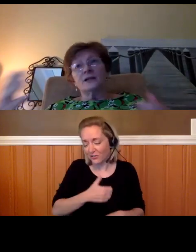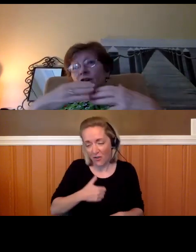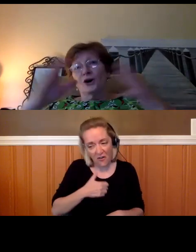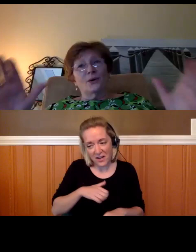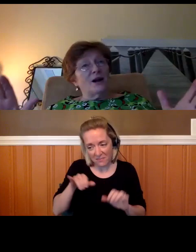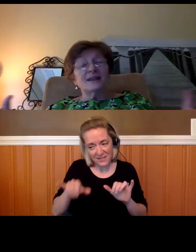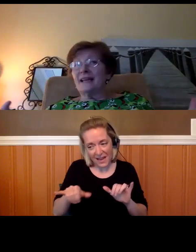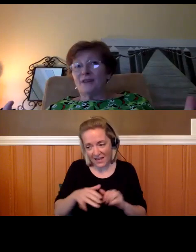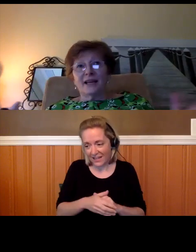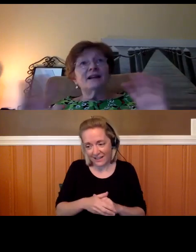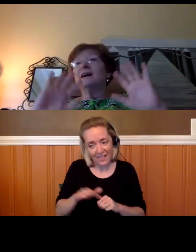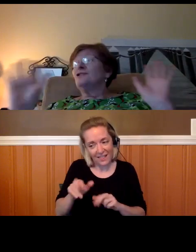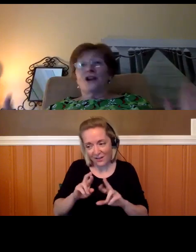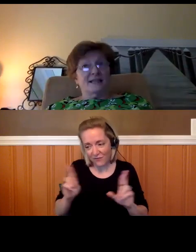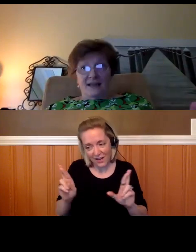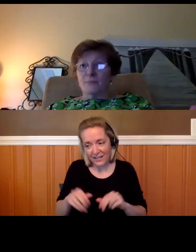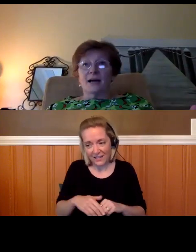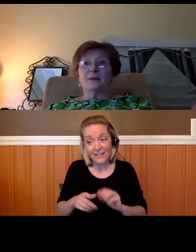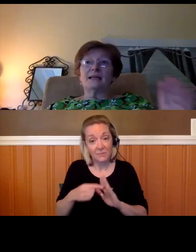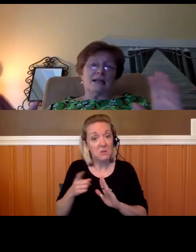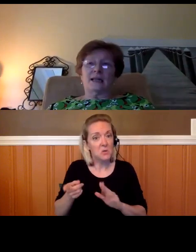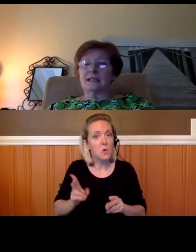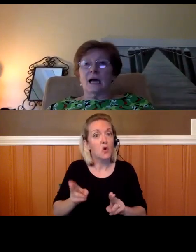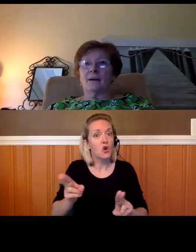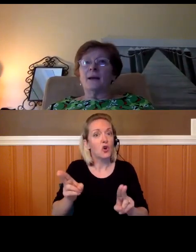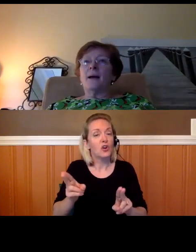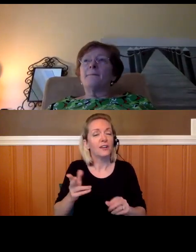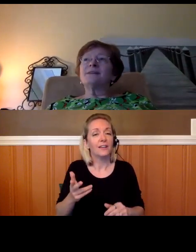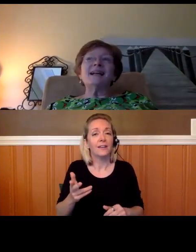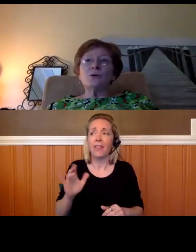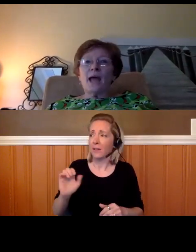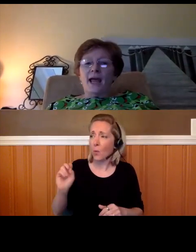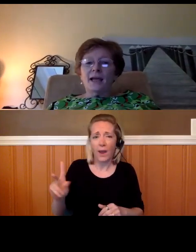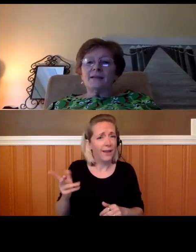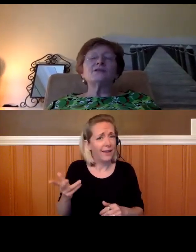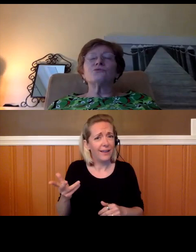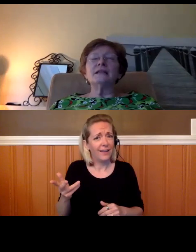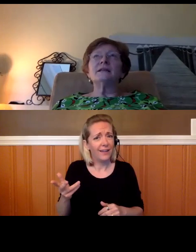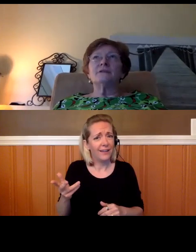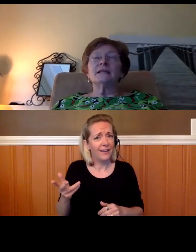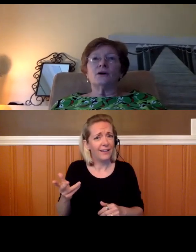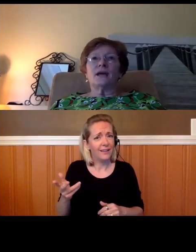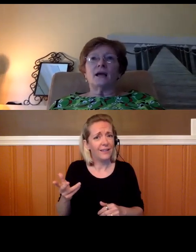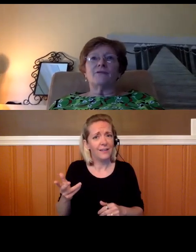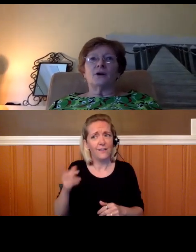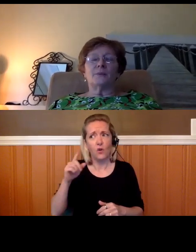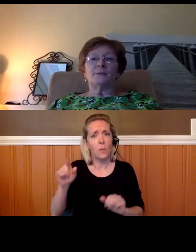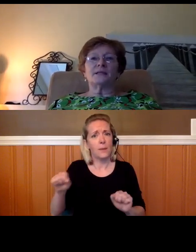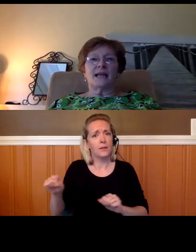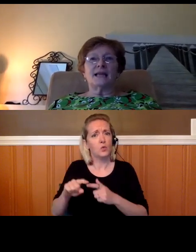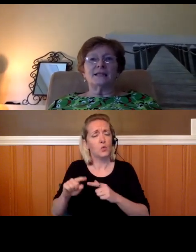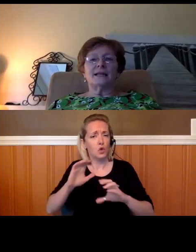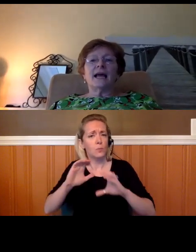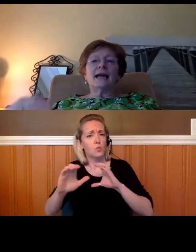You're not saying goodbye to me. It's not that time. But that's okay. That's really, really okay for her to be able to say that and to say those